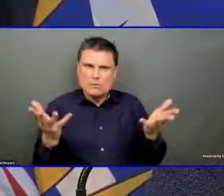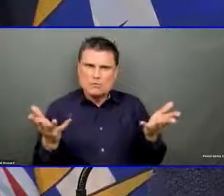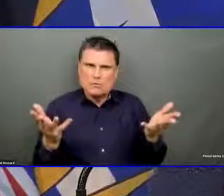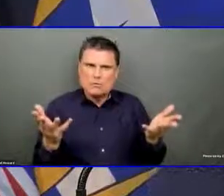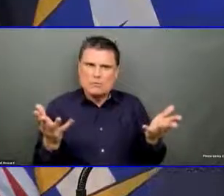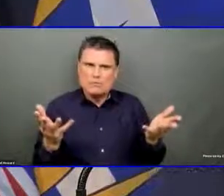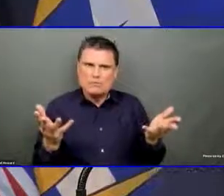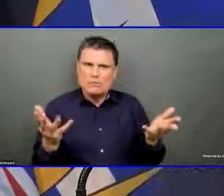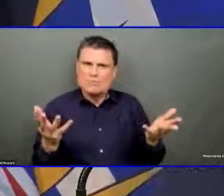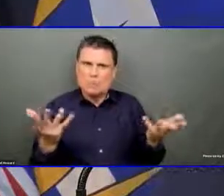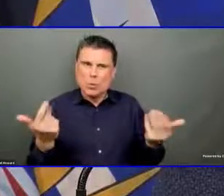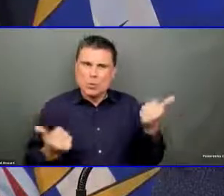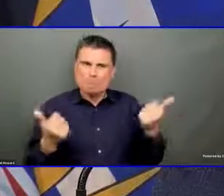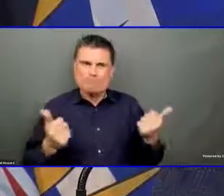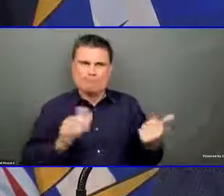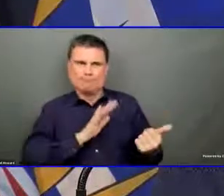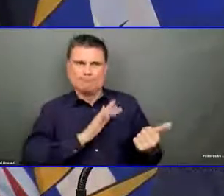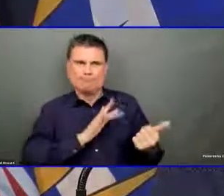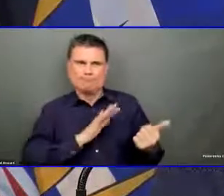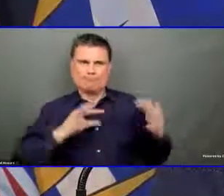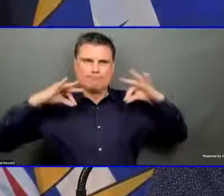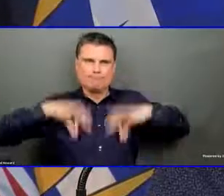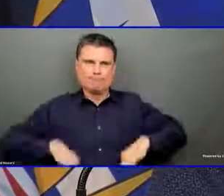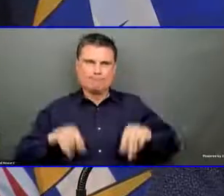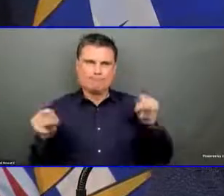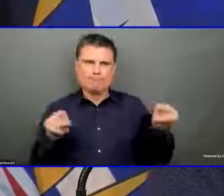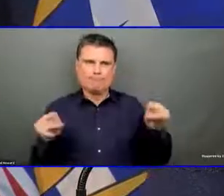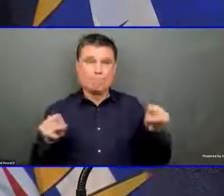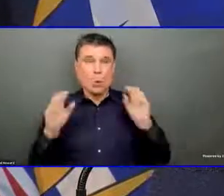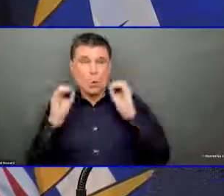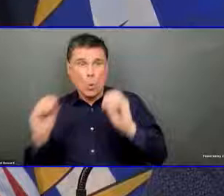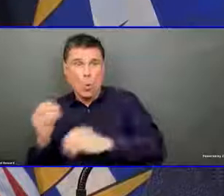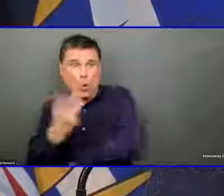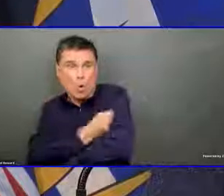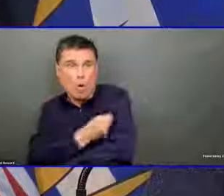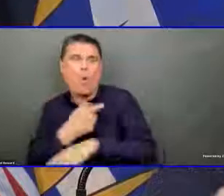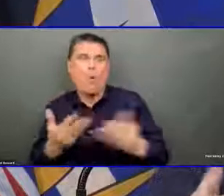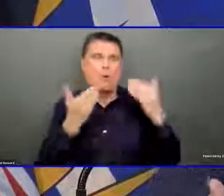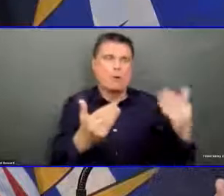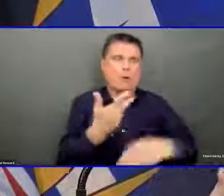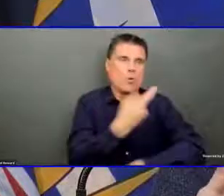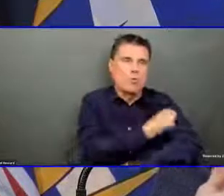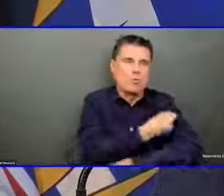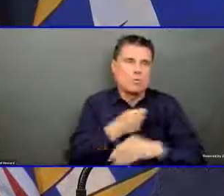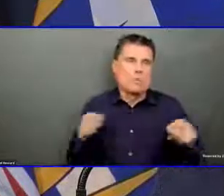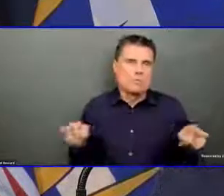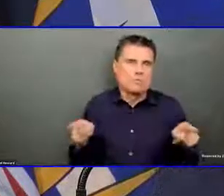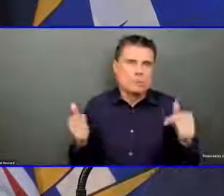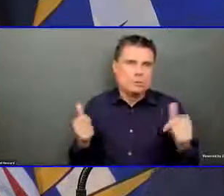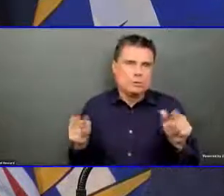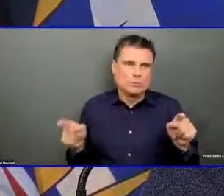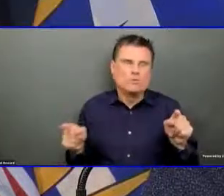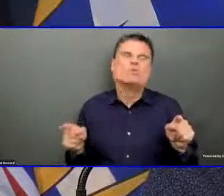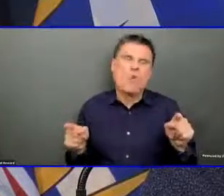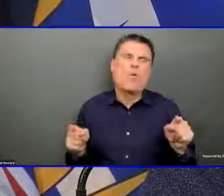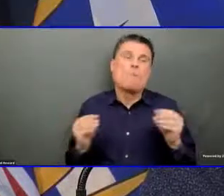favor of receiving the vaccine. So with more information, we are are encouraging more